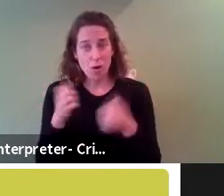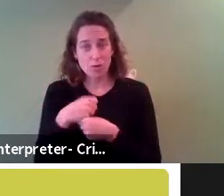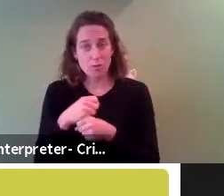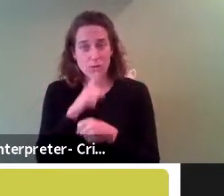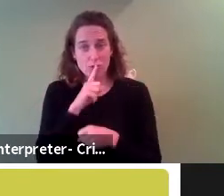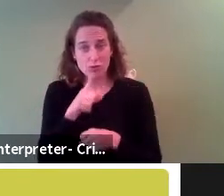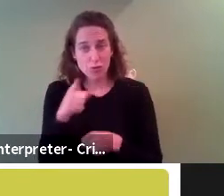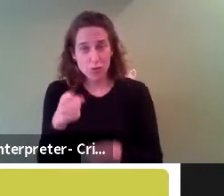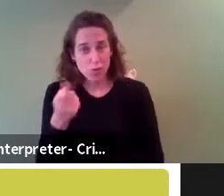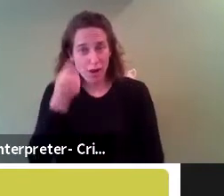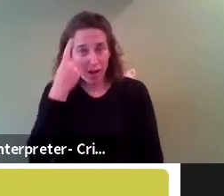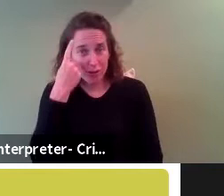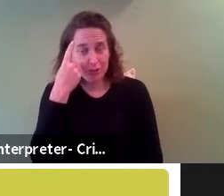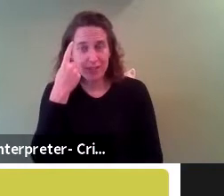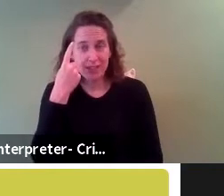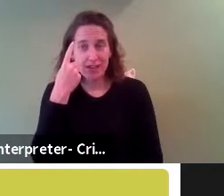children to become,